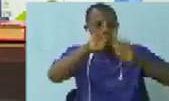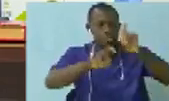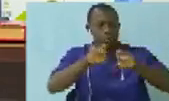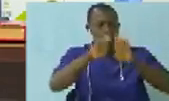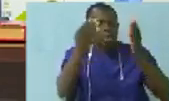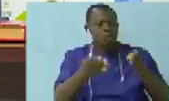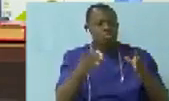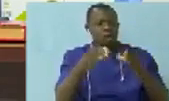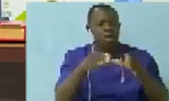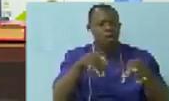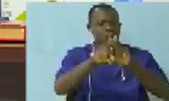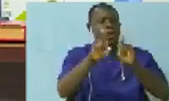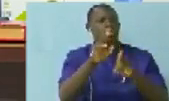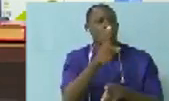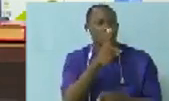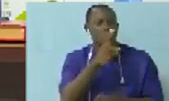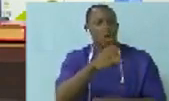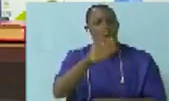So it was like,